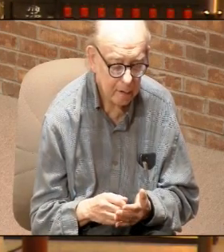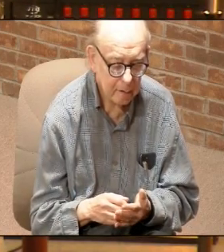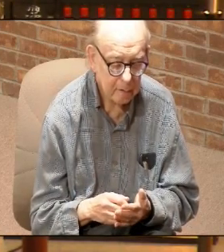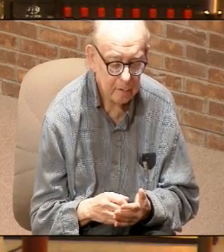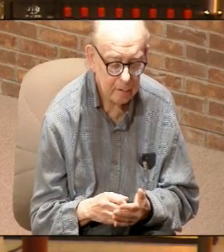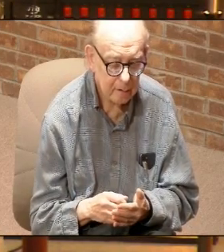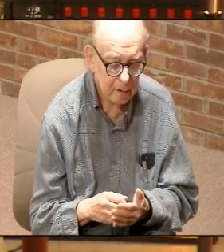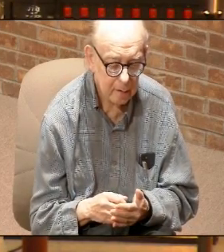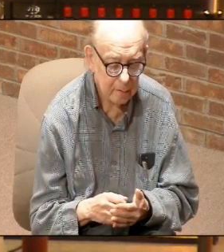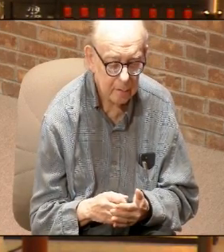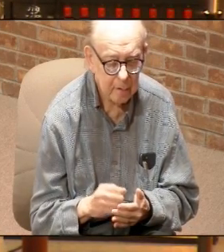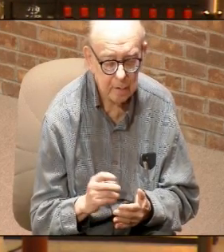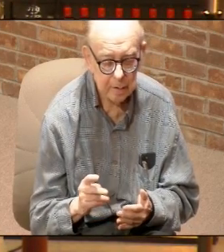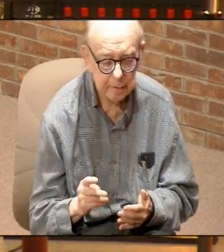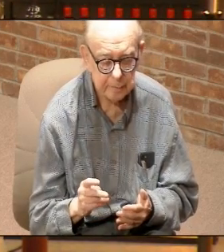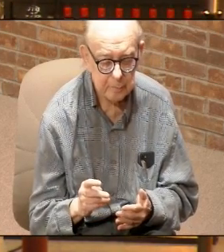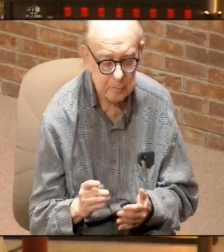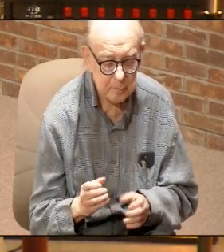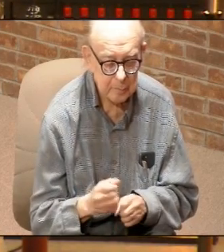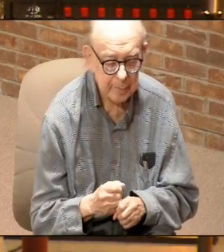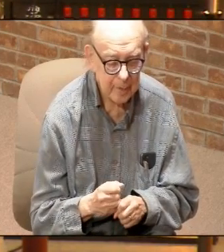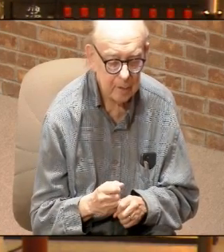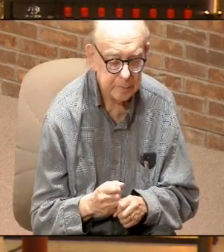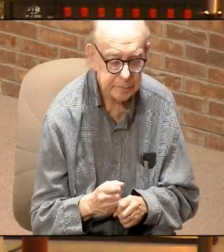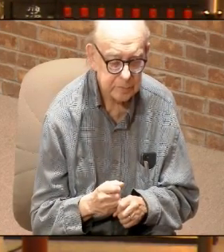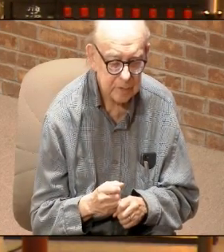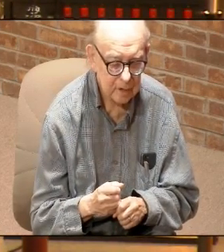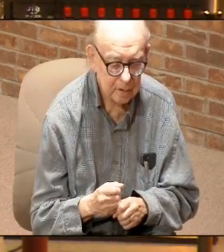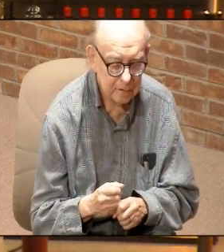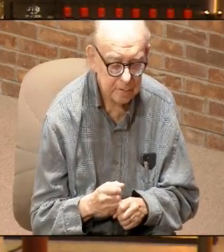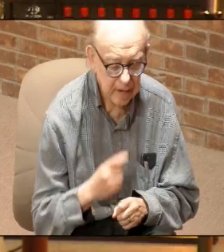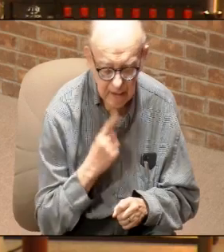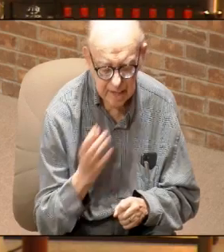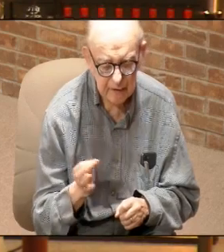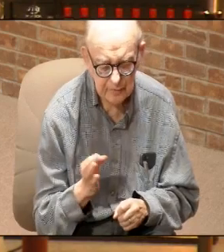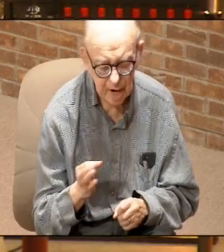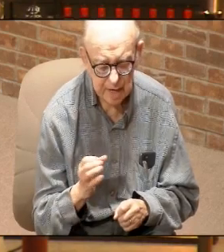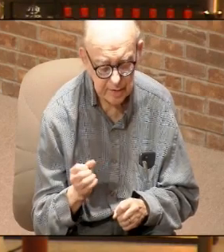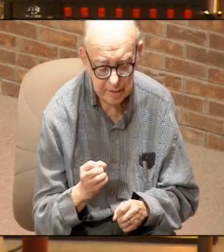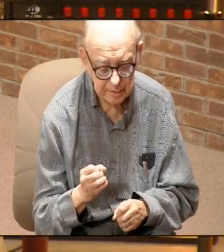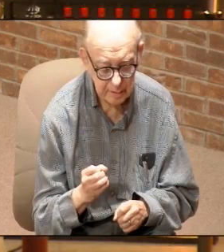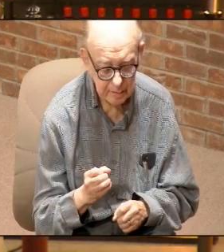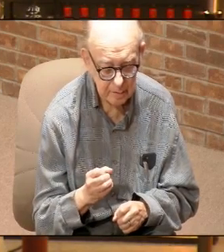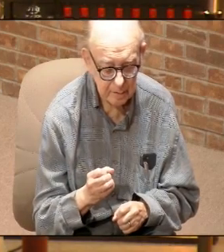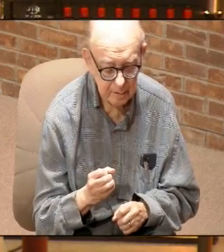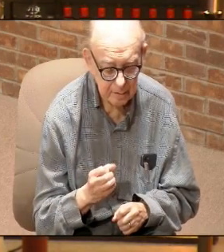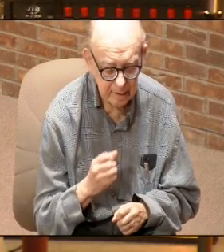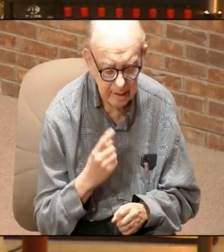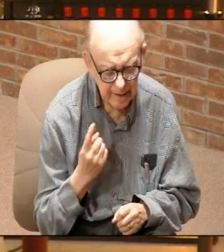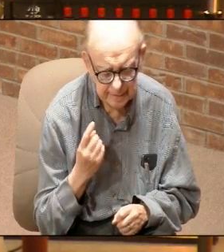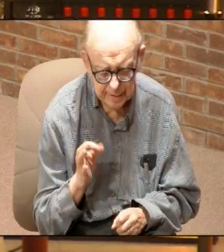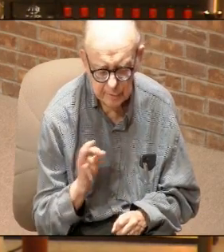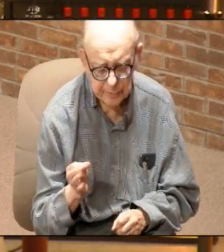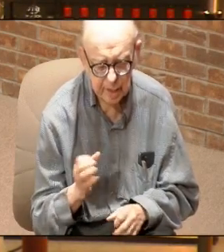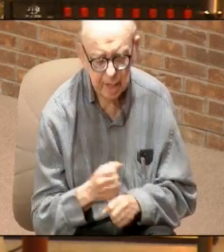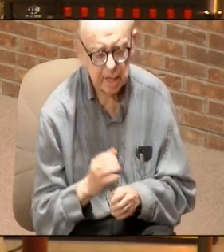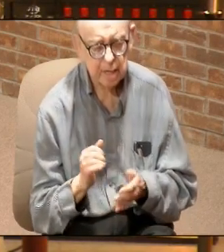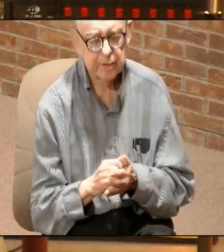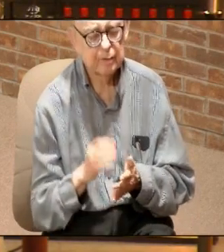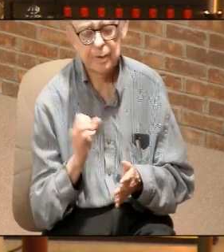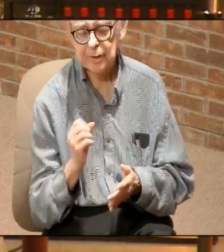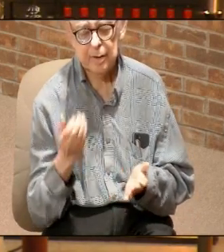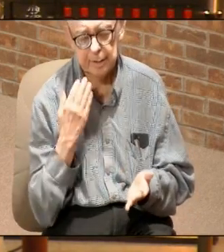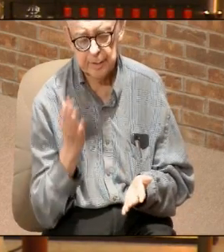mail. Okay, I got it. I want to say Friday, Saturday. I can't remember. I think it was Friday, maybe